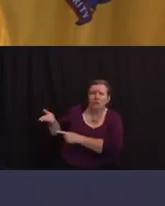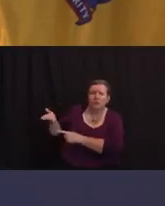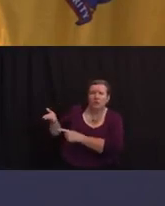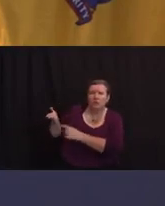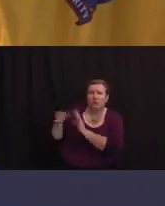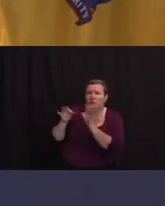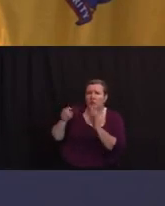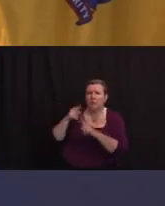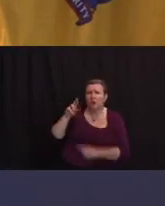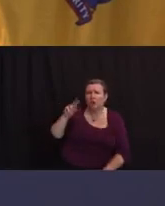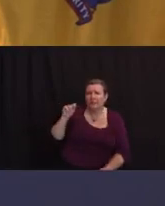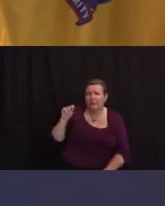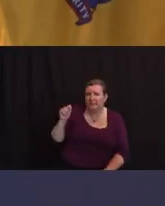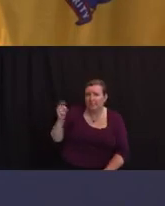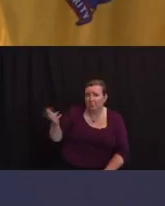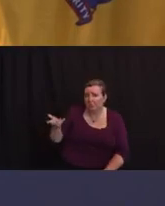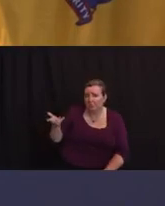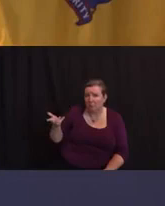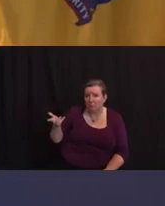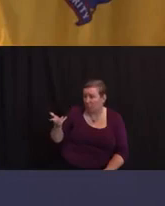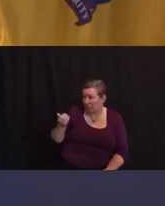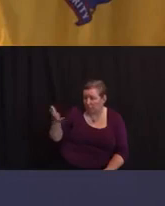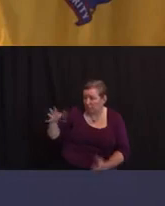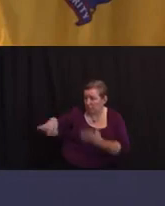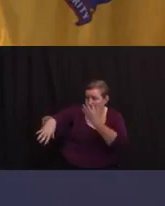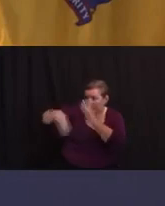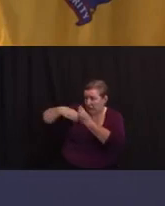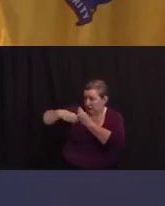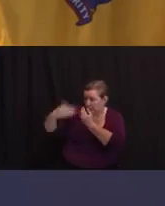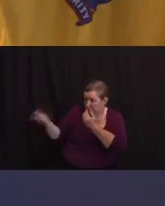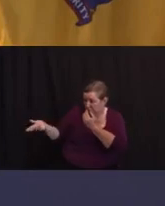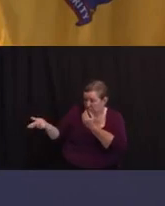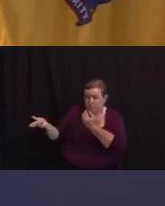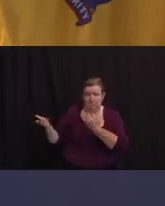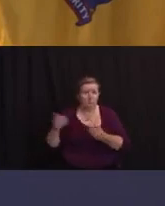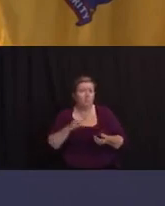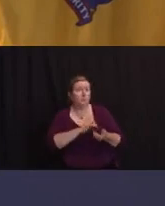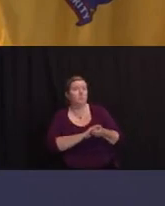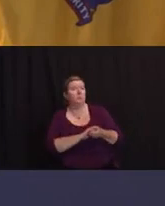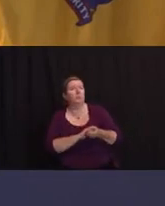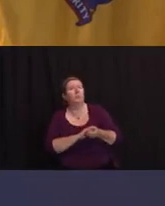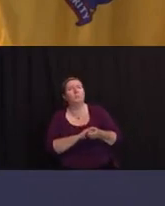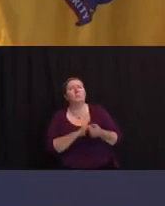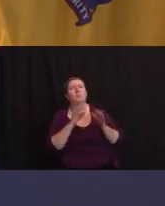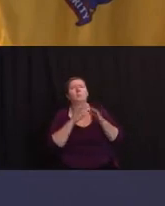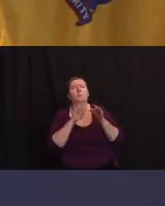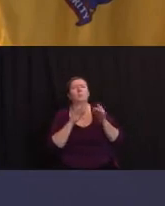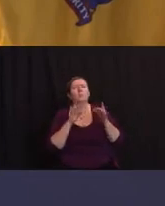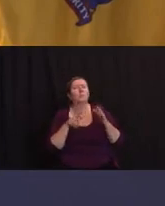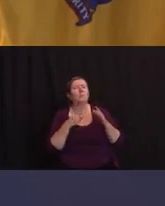it continues to be helpful or not, and any comments on how, sadly, the losses of life are counted?